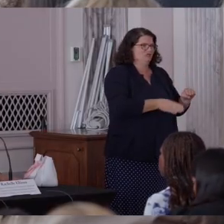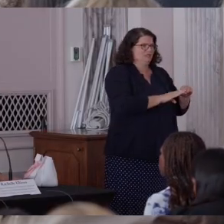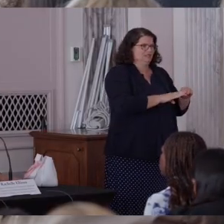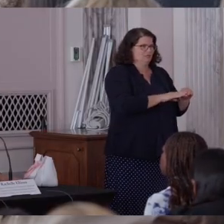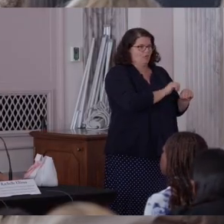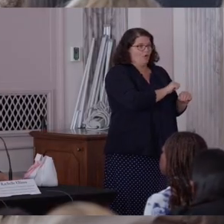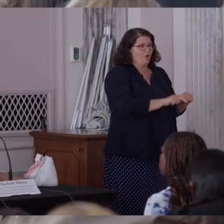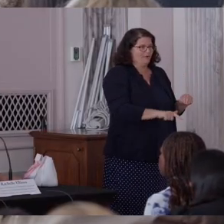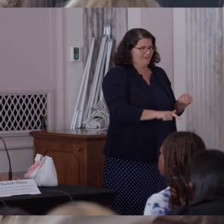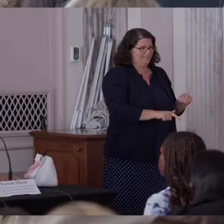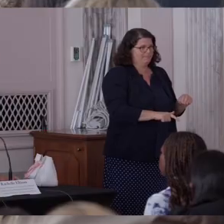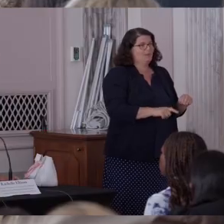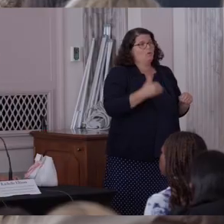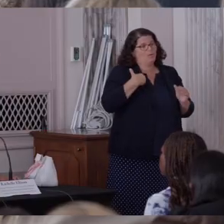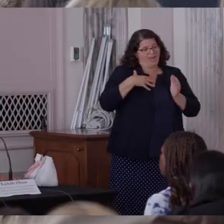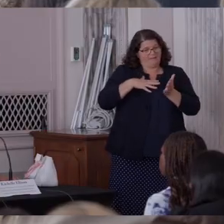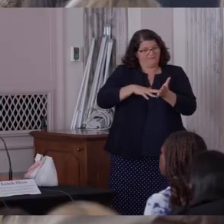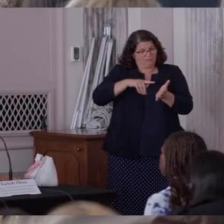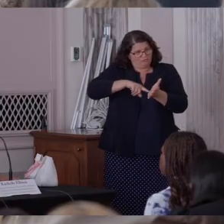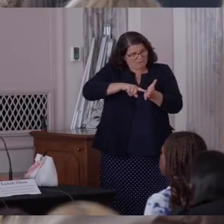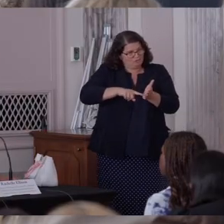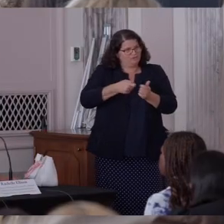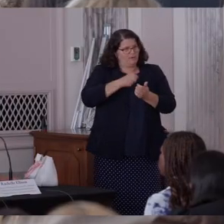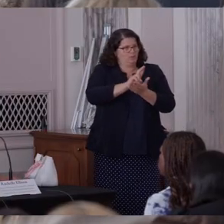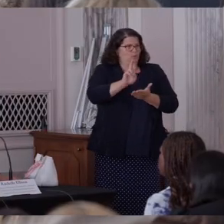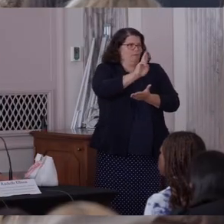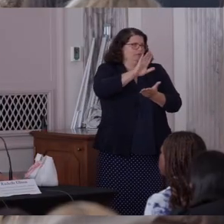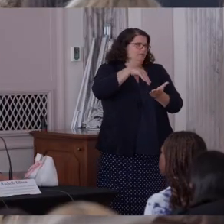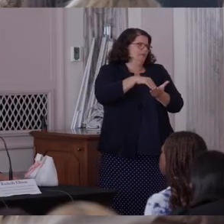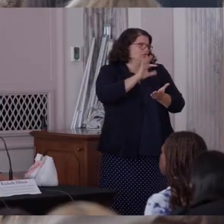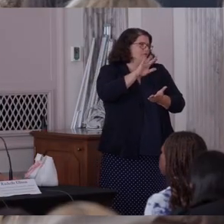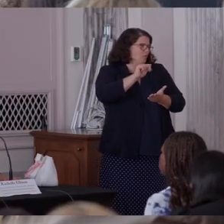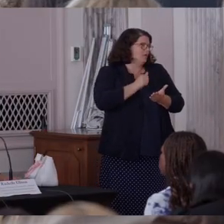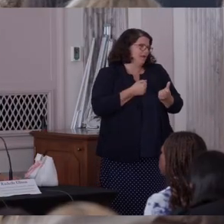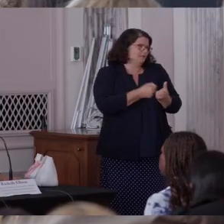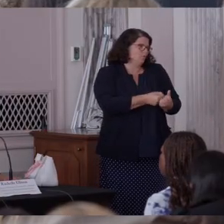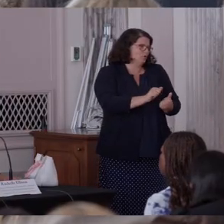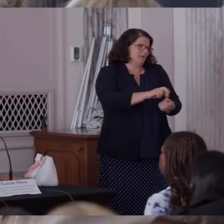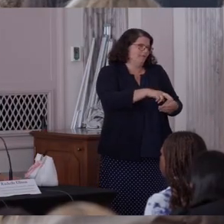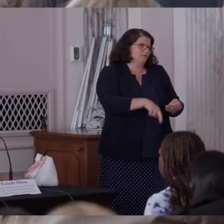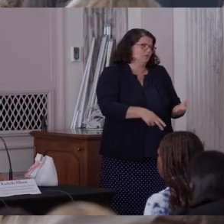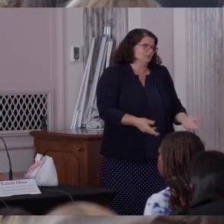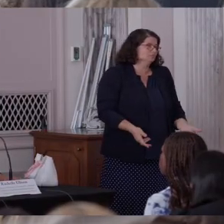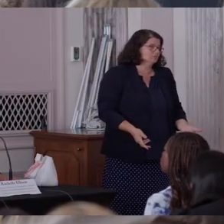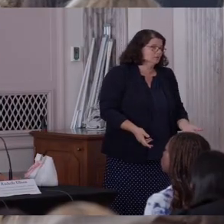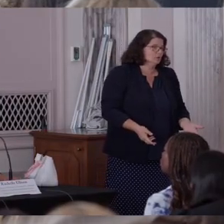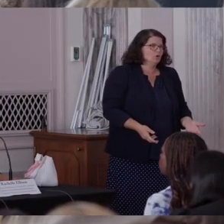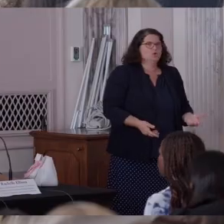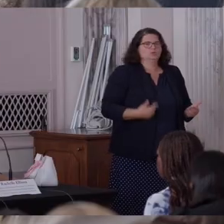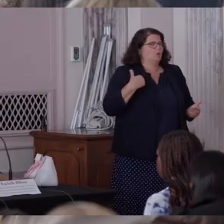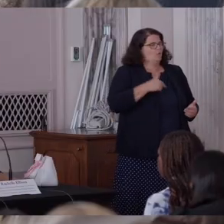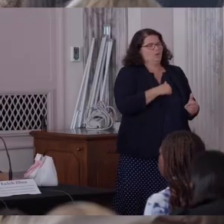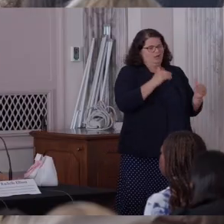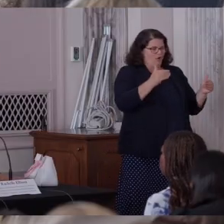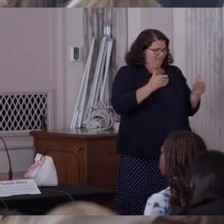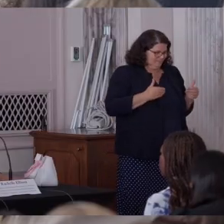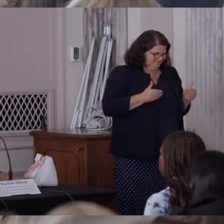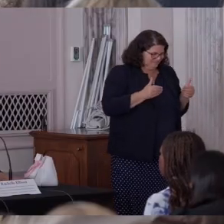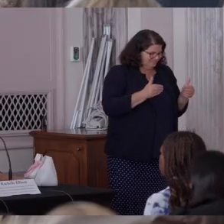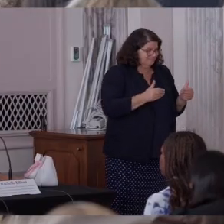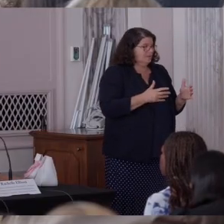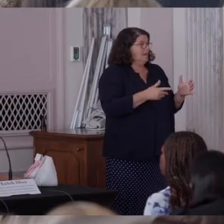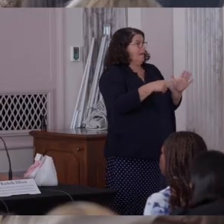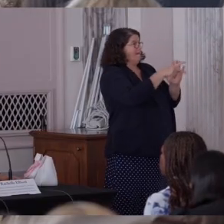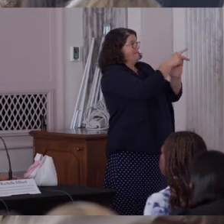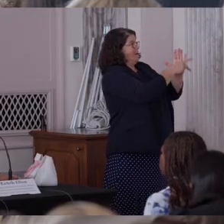of Central Florida. So we're moving full sail ahead into policies